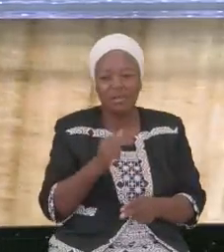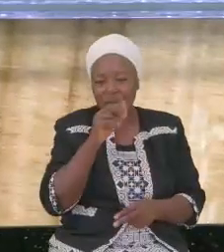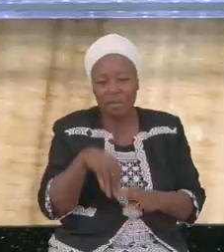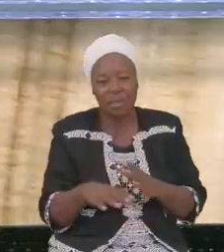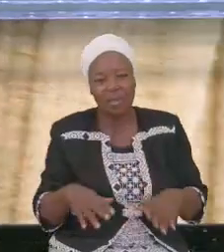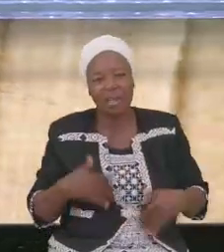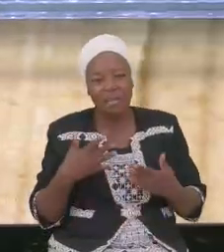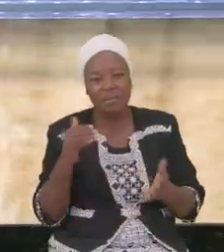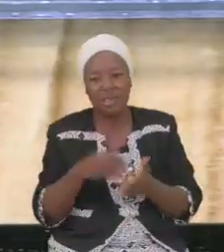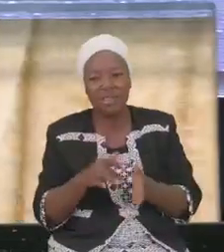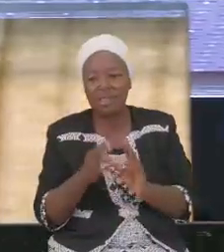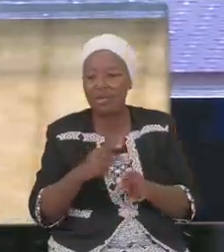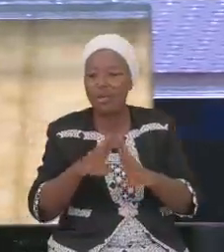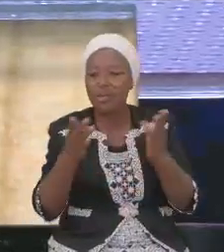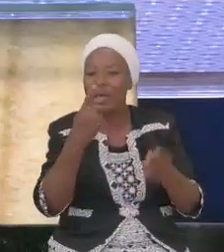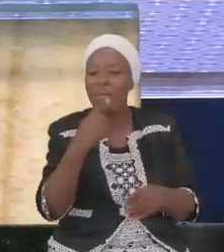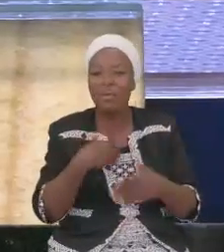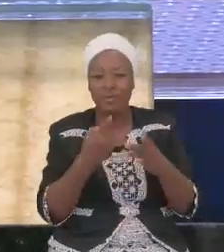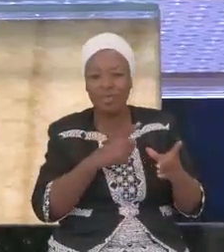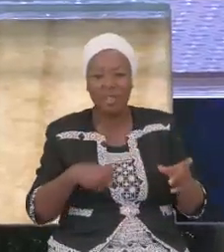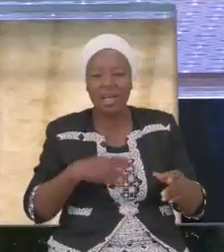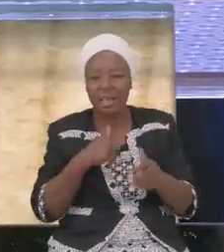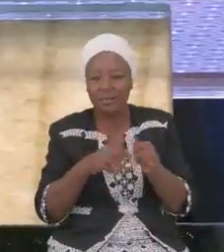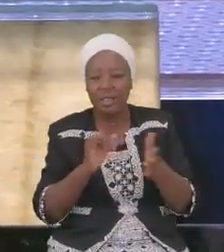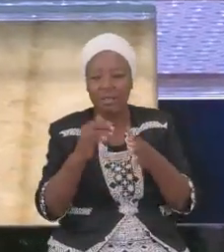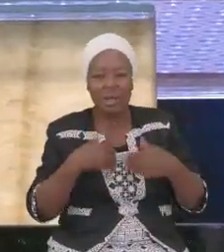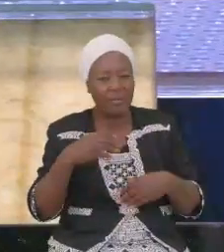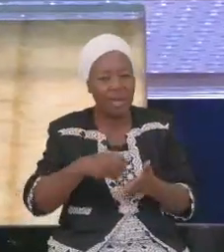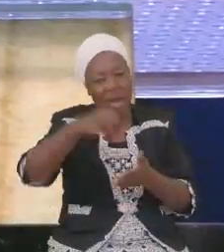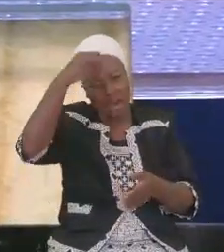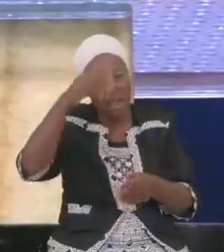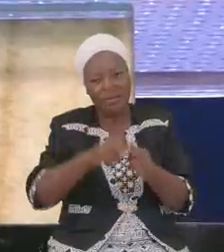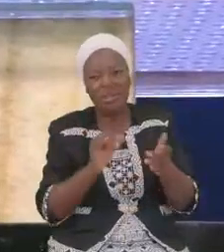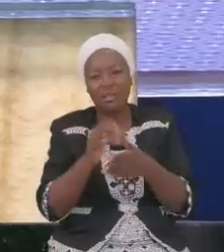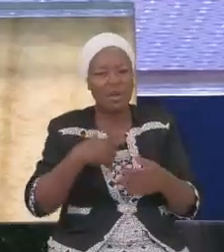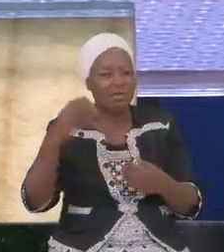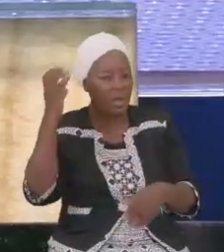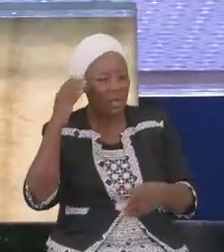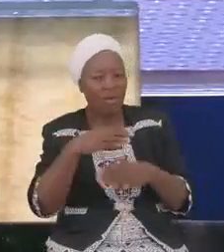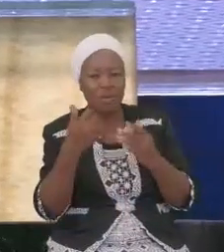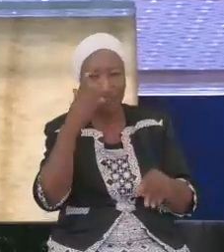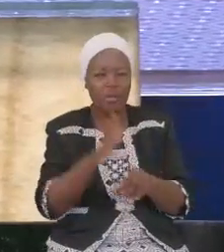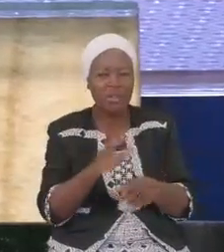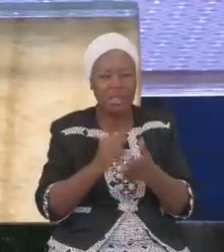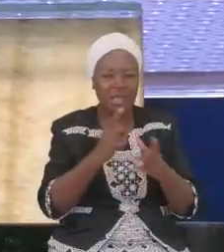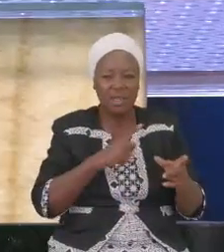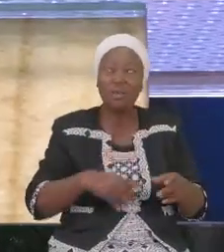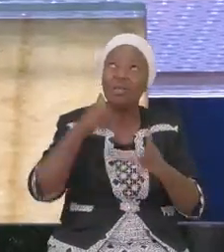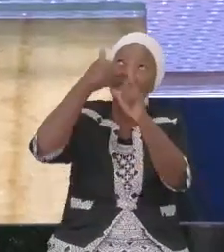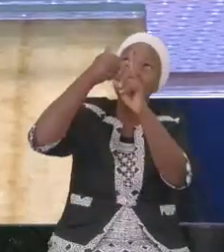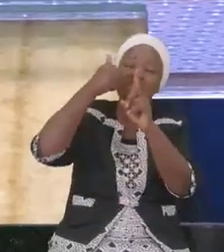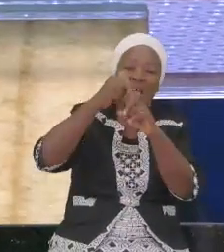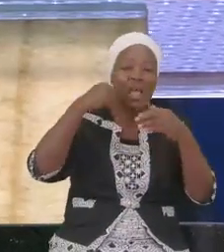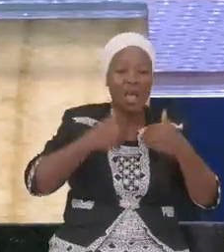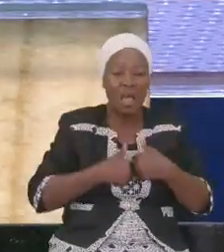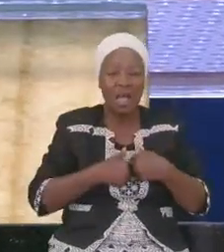the Lord, and everything that you have learned, everything you have heard, all the promises that the Lord himself